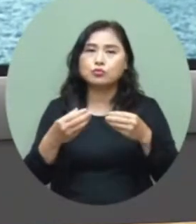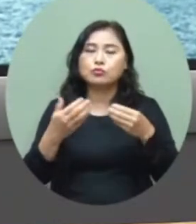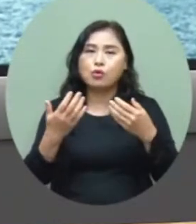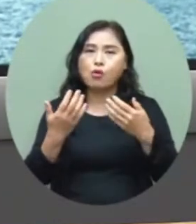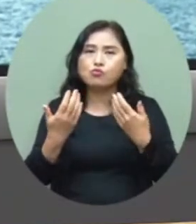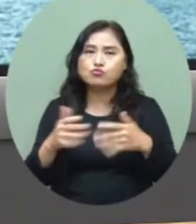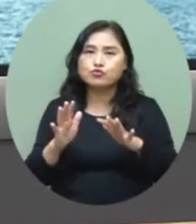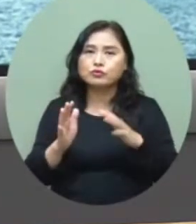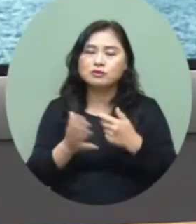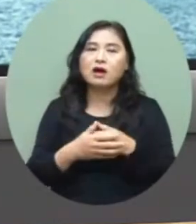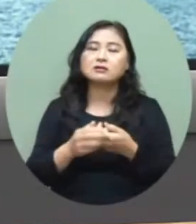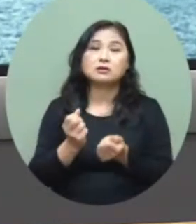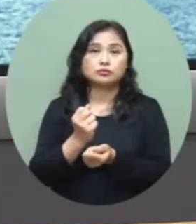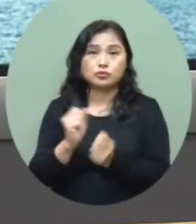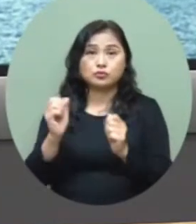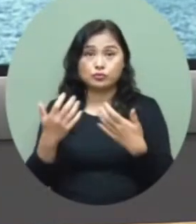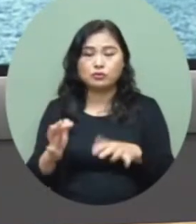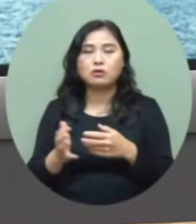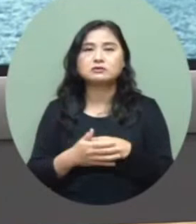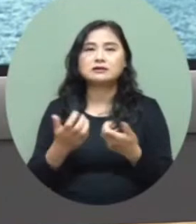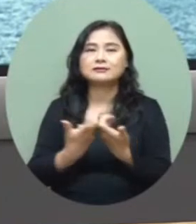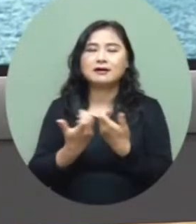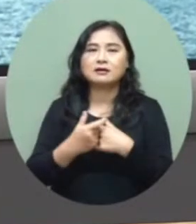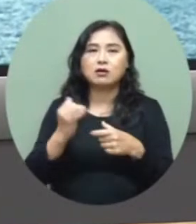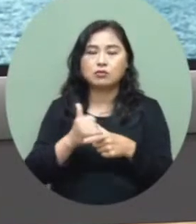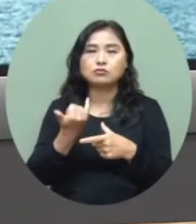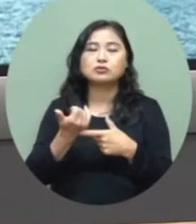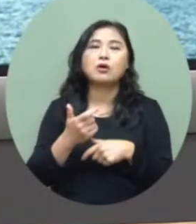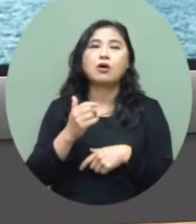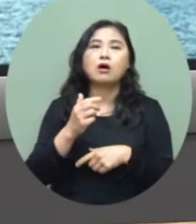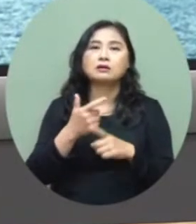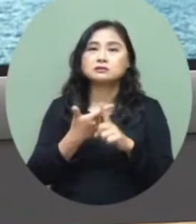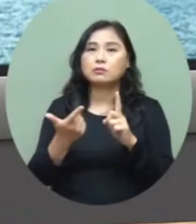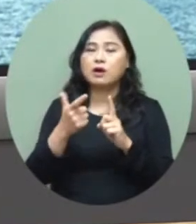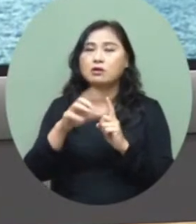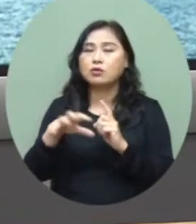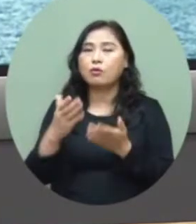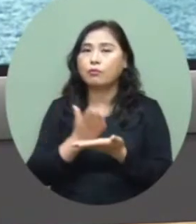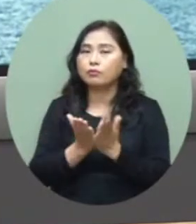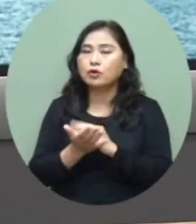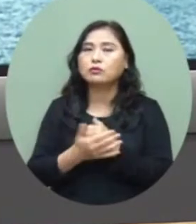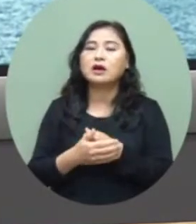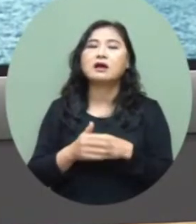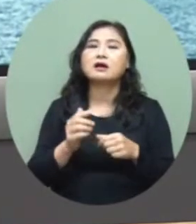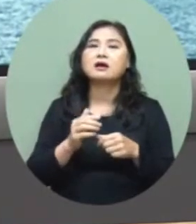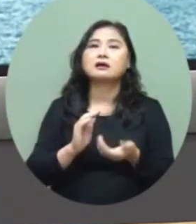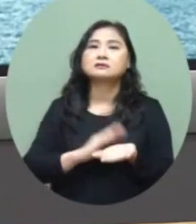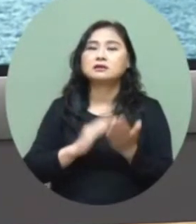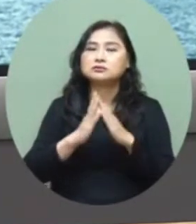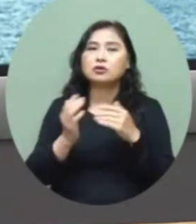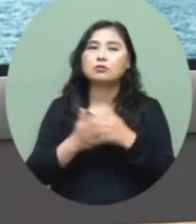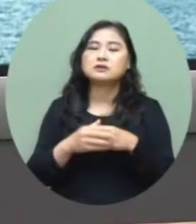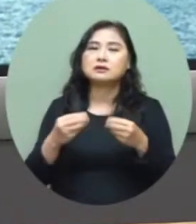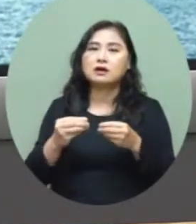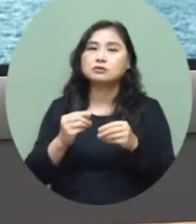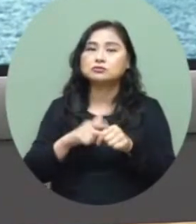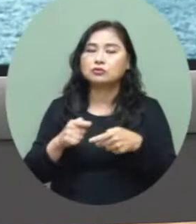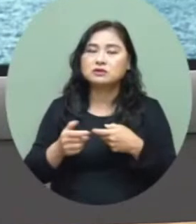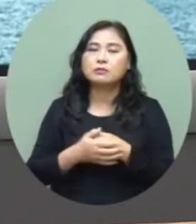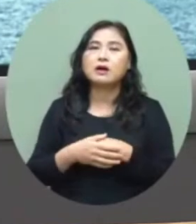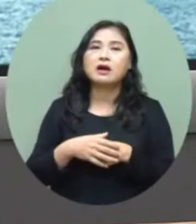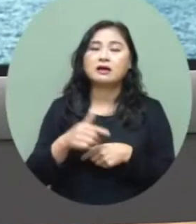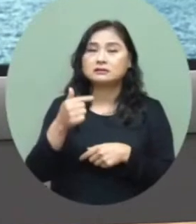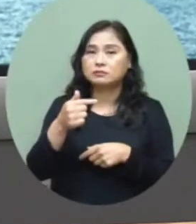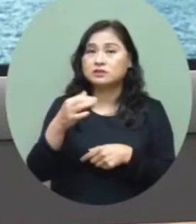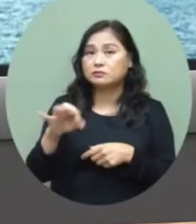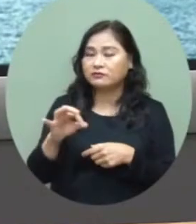have completed isolation, within 6 months from their recovery, they would be able to go to these centers to receive